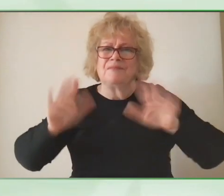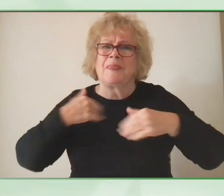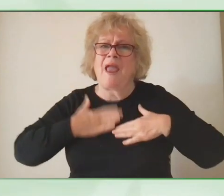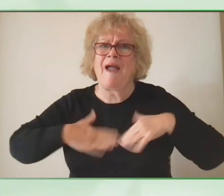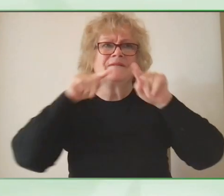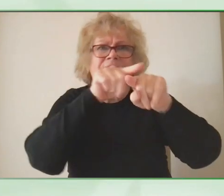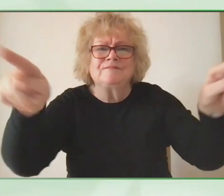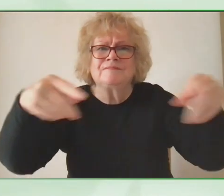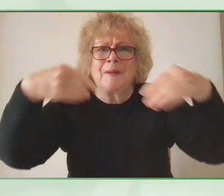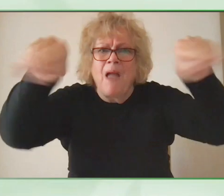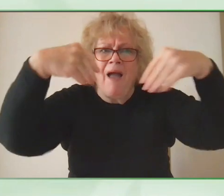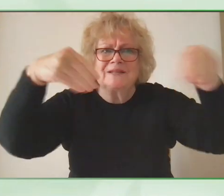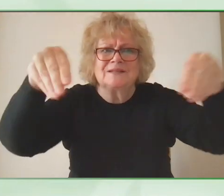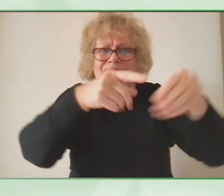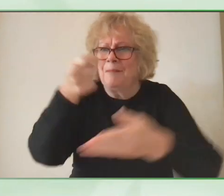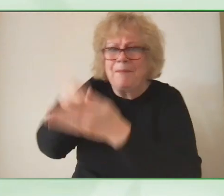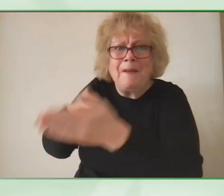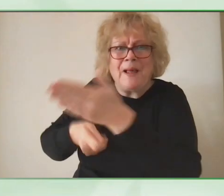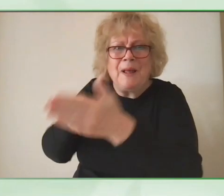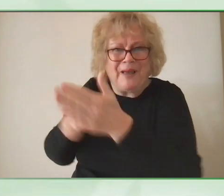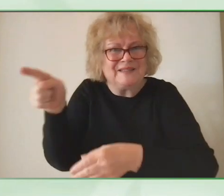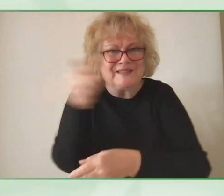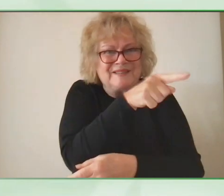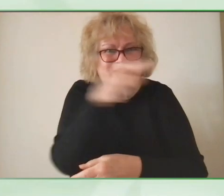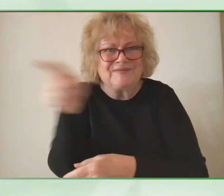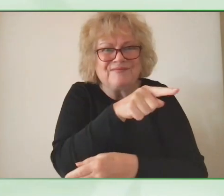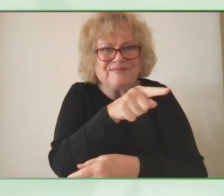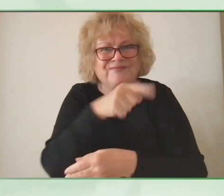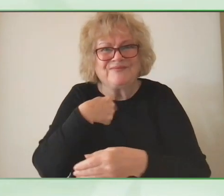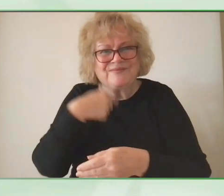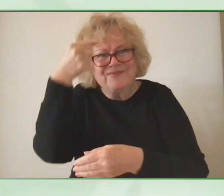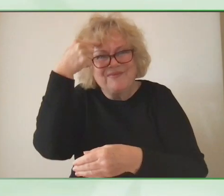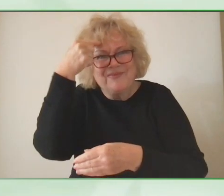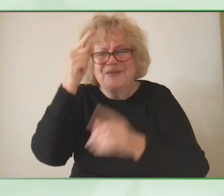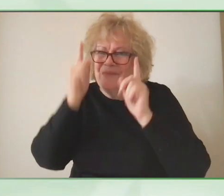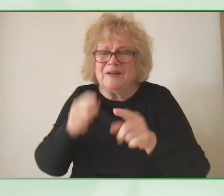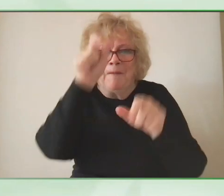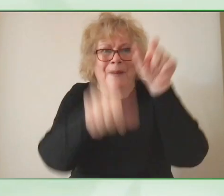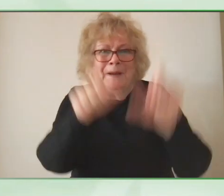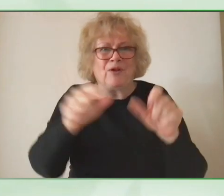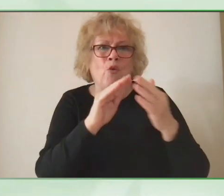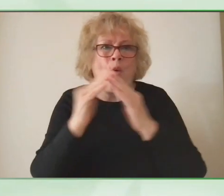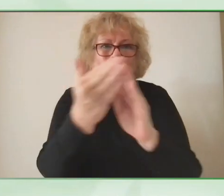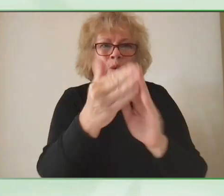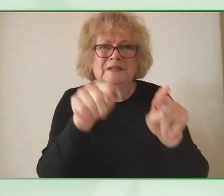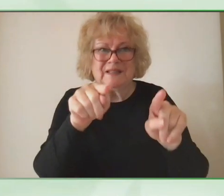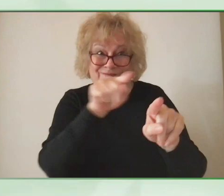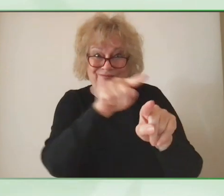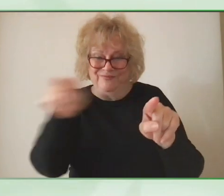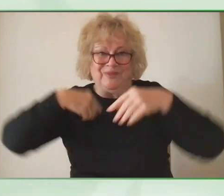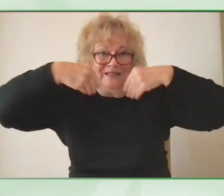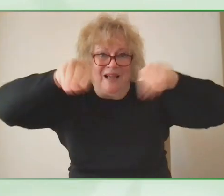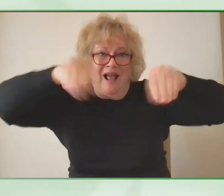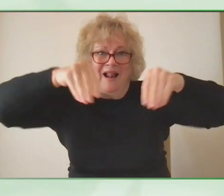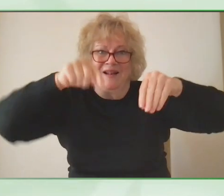the biggest target groups in the world. As he said before, yeah, we all have 1.4 billion people, and